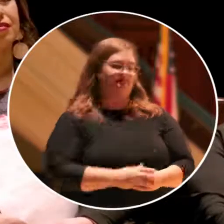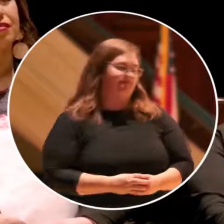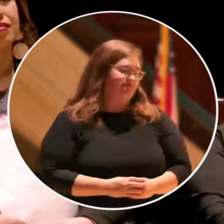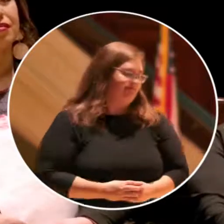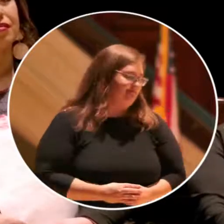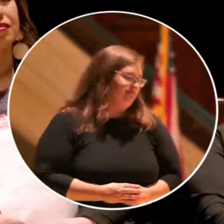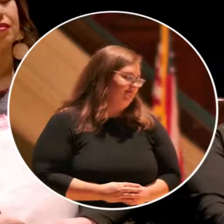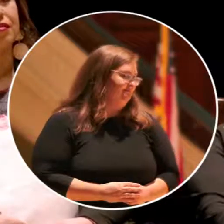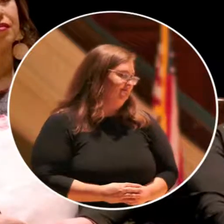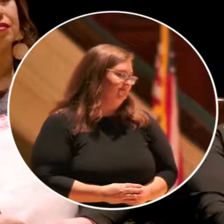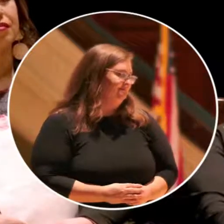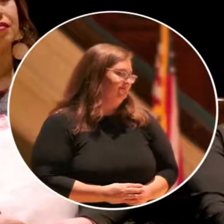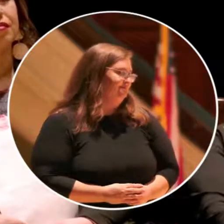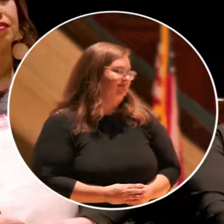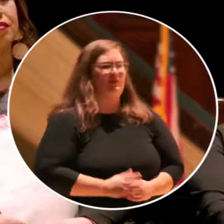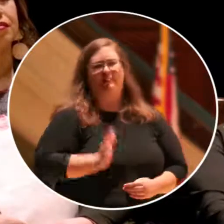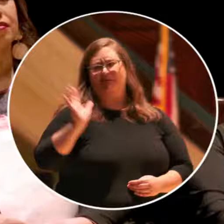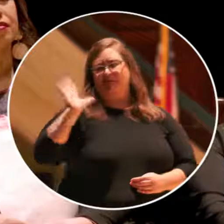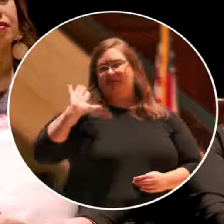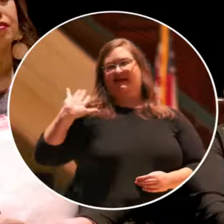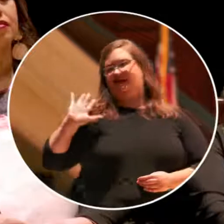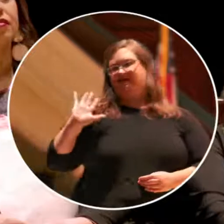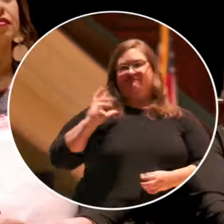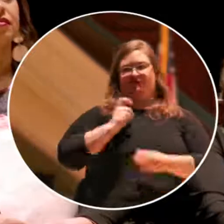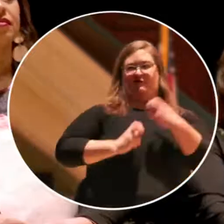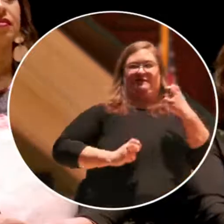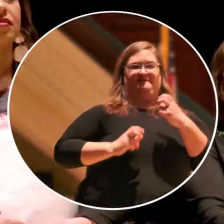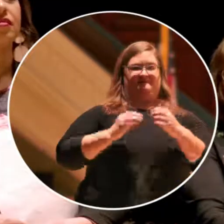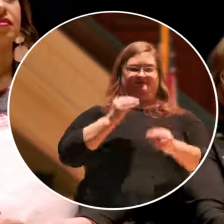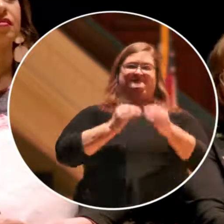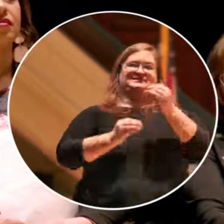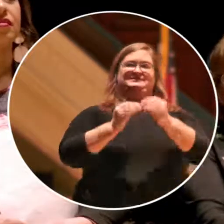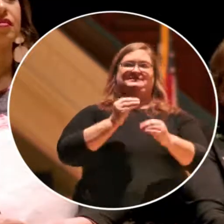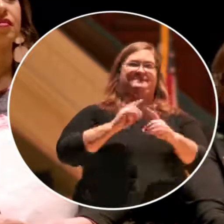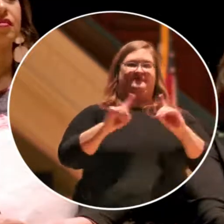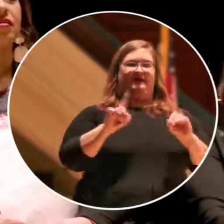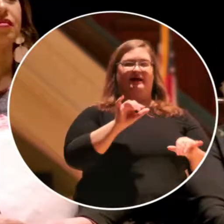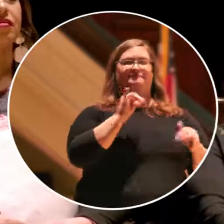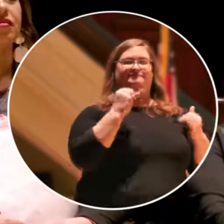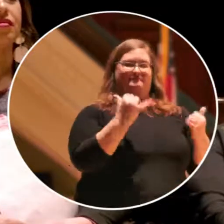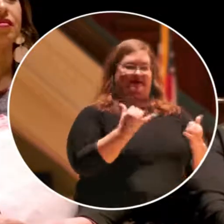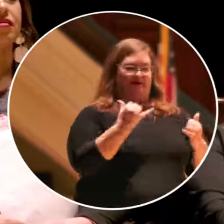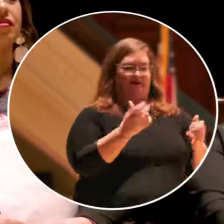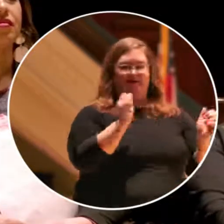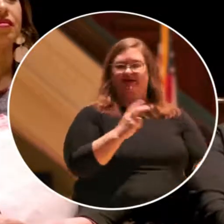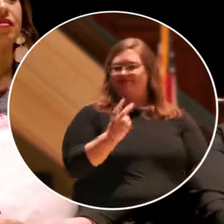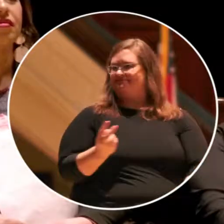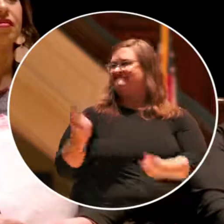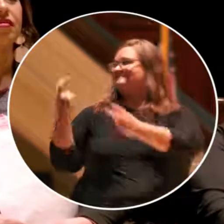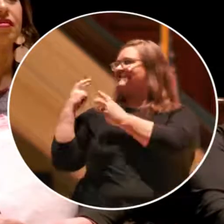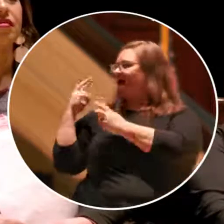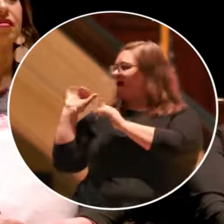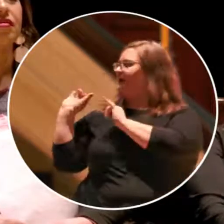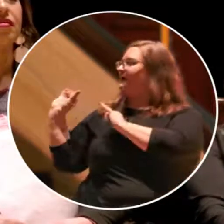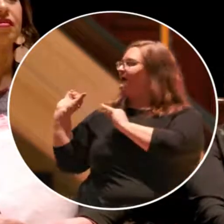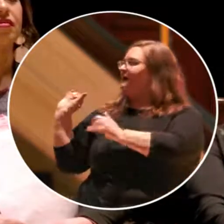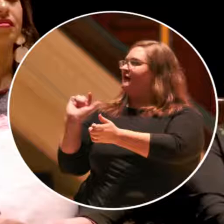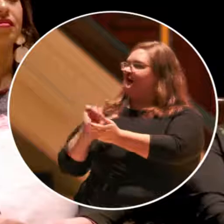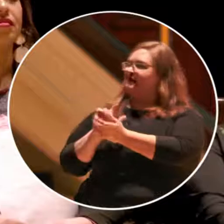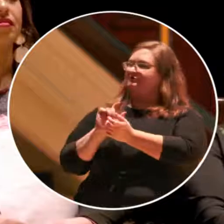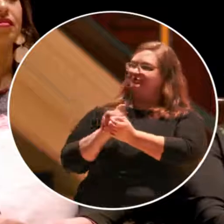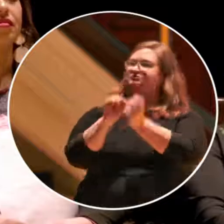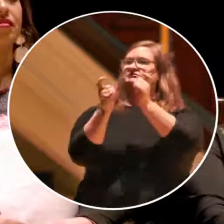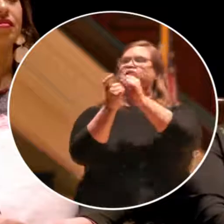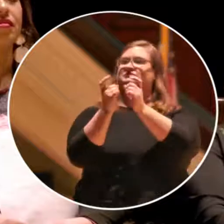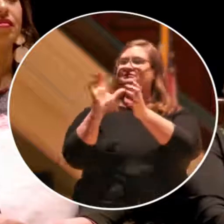is fixed with very little remnants, but history is contemporary thinking of the past and can be reinterpreted. And what